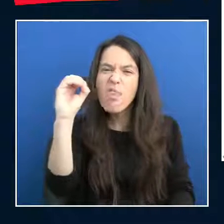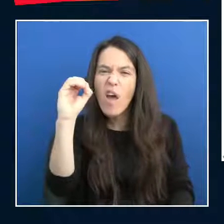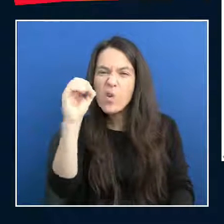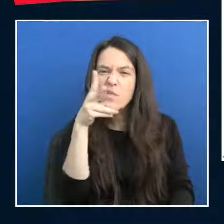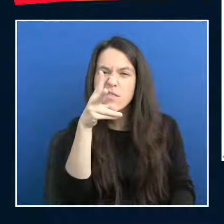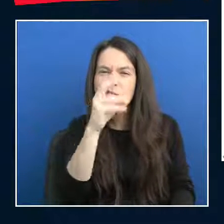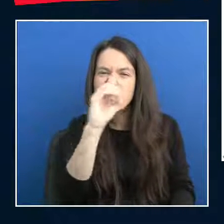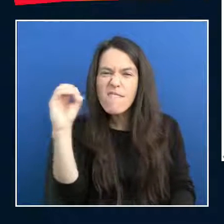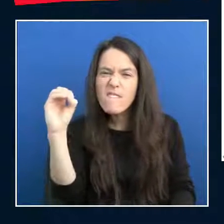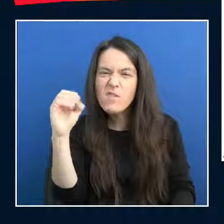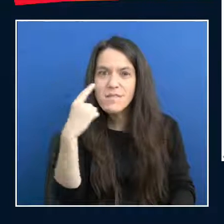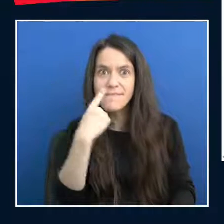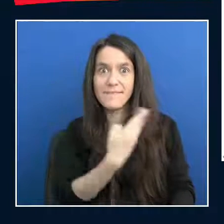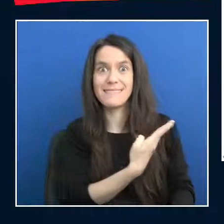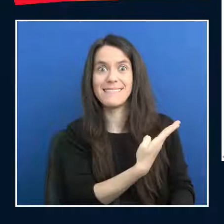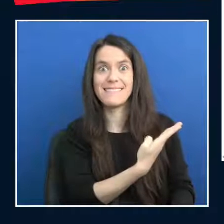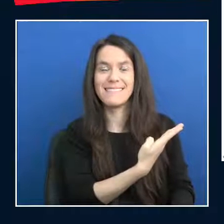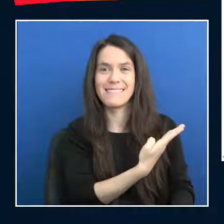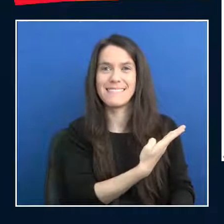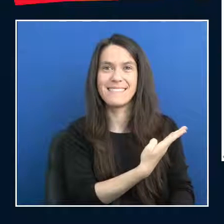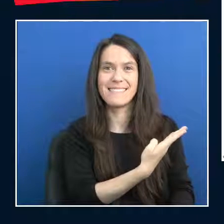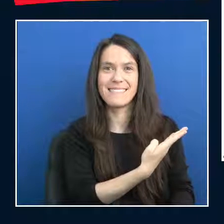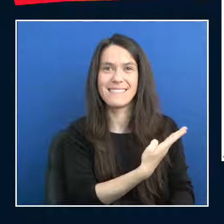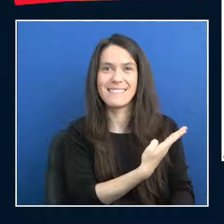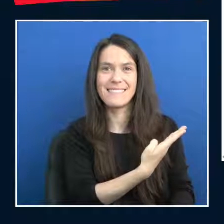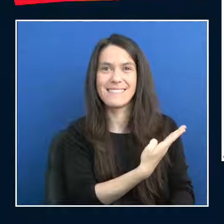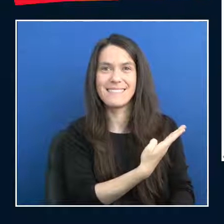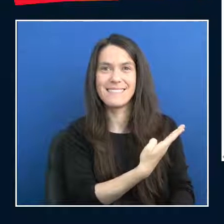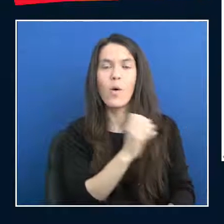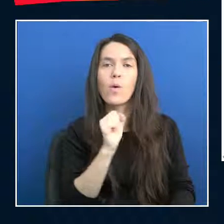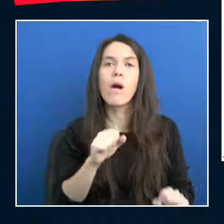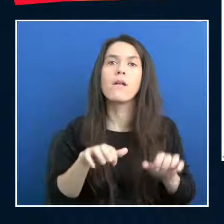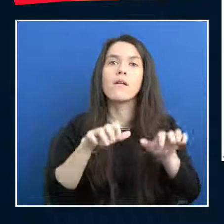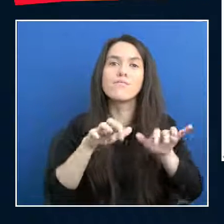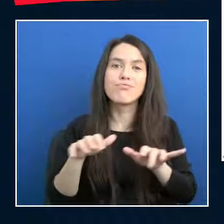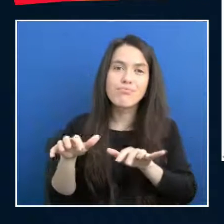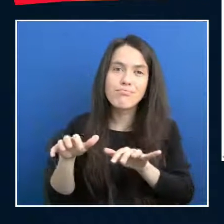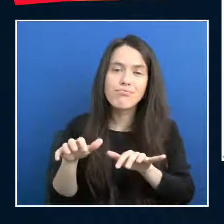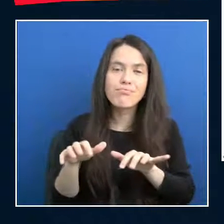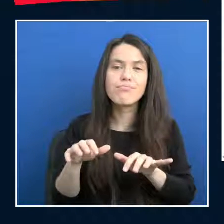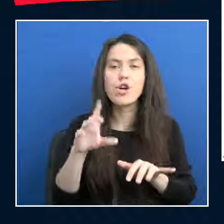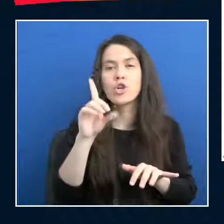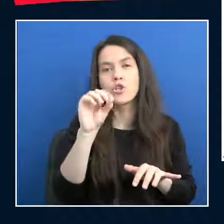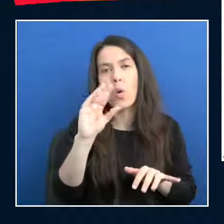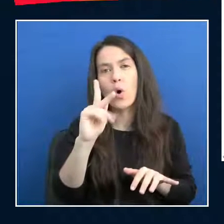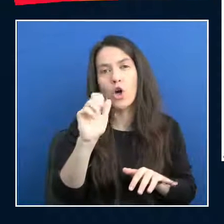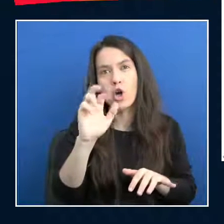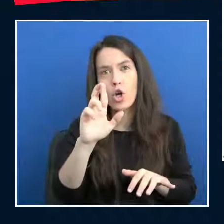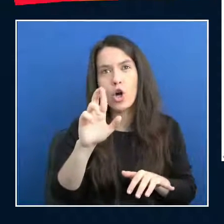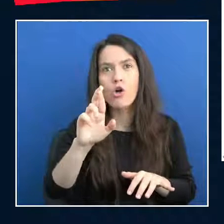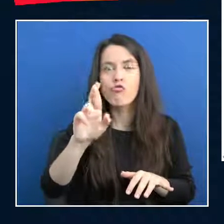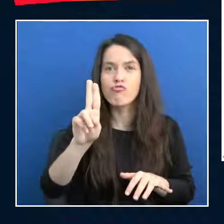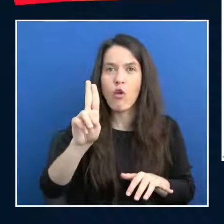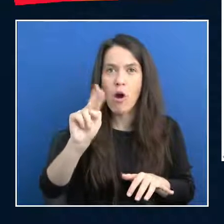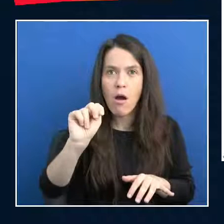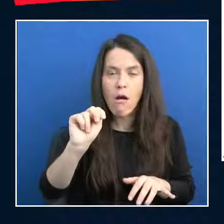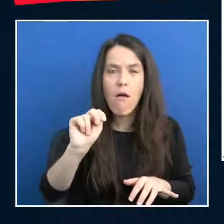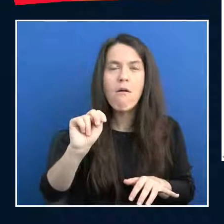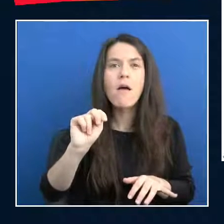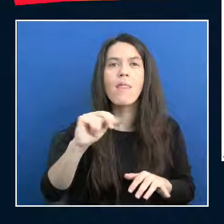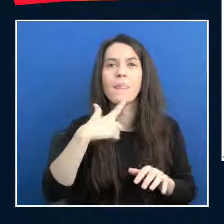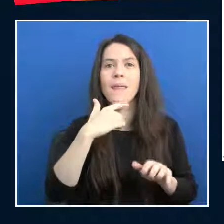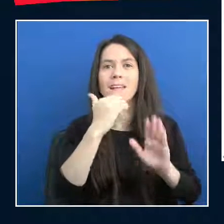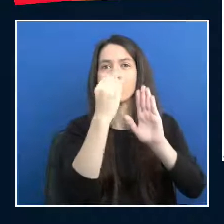just use the docker run command and, for instance, use the registry version 2, start it